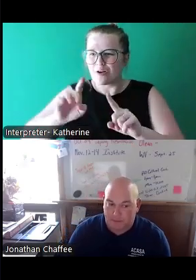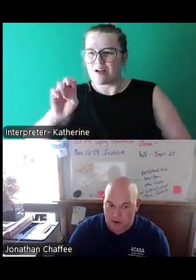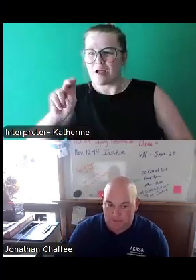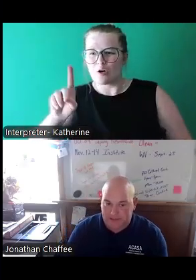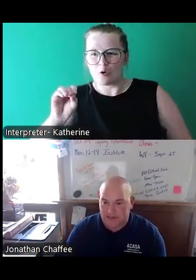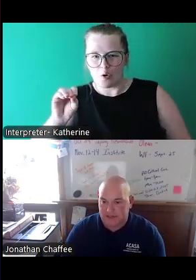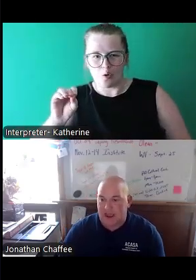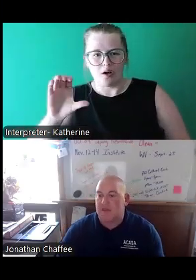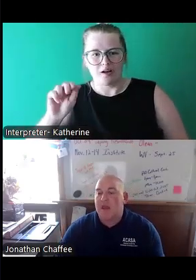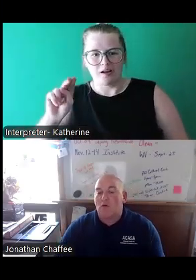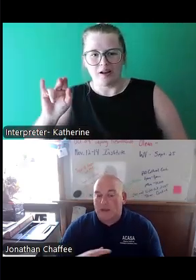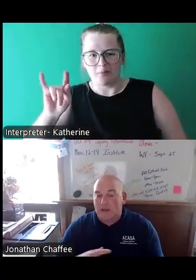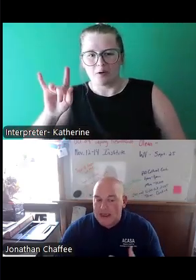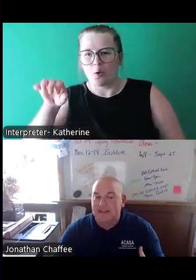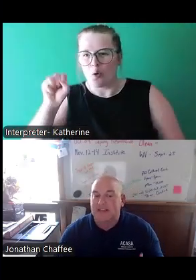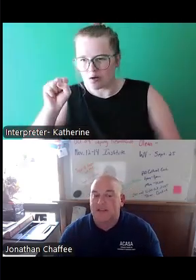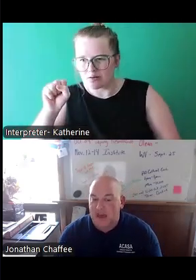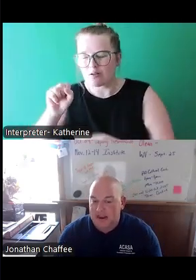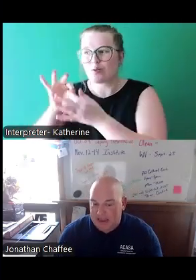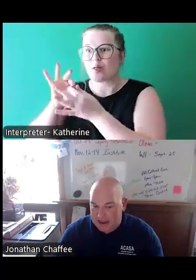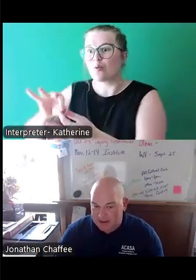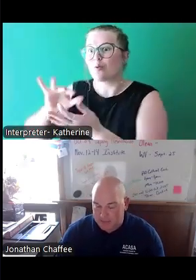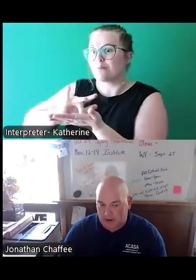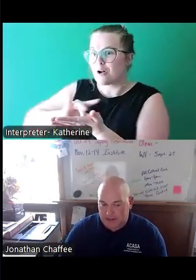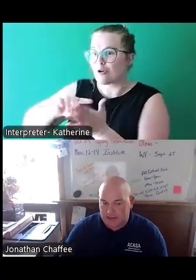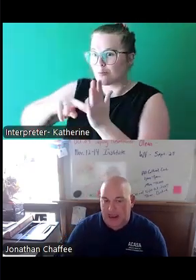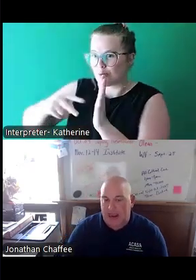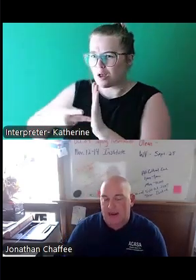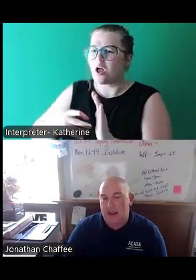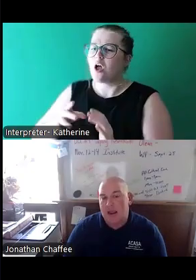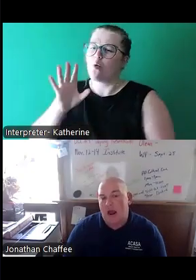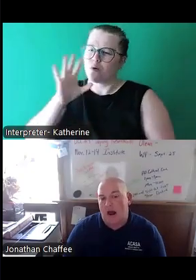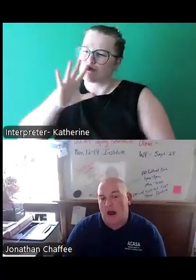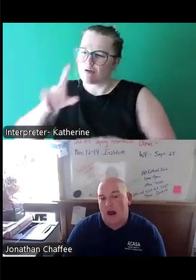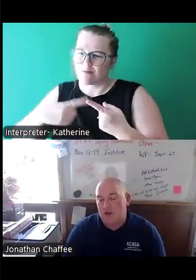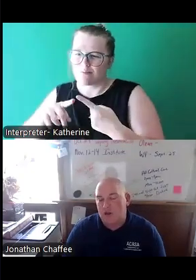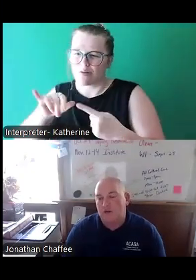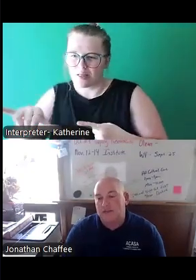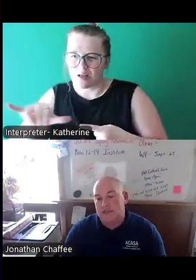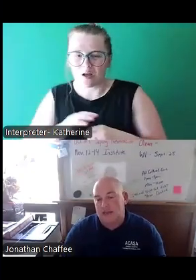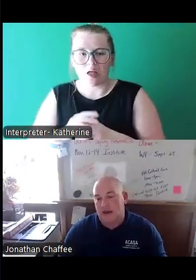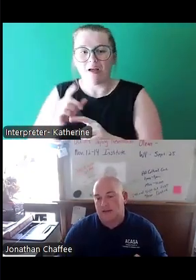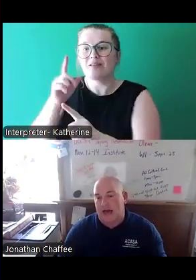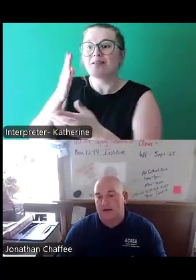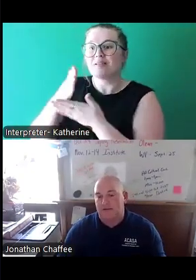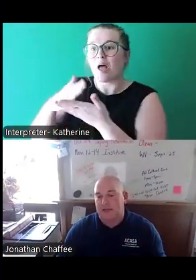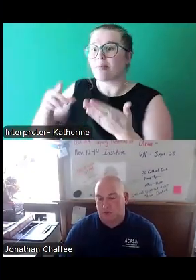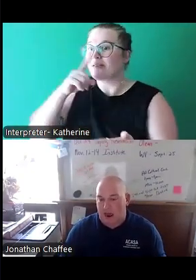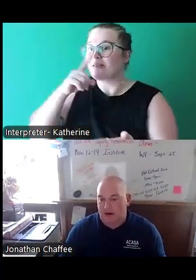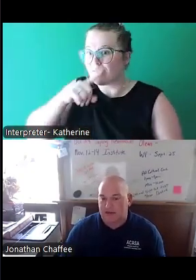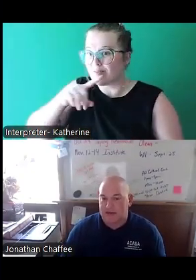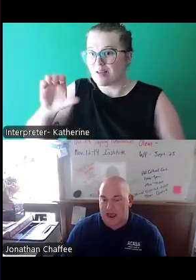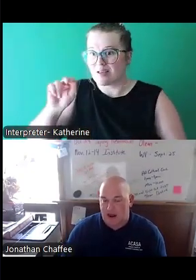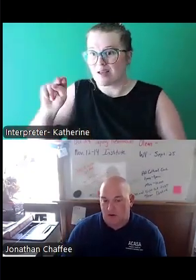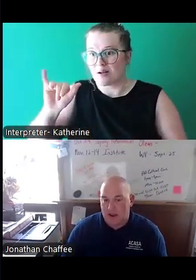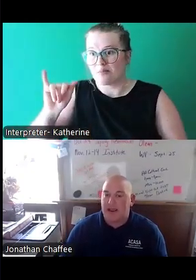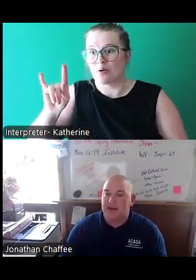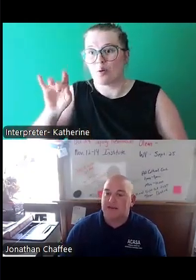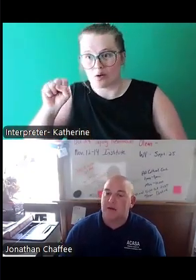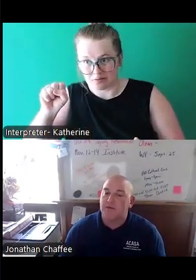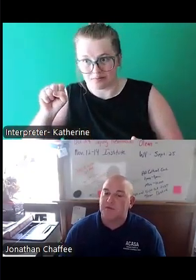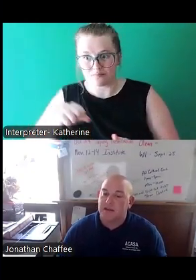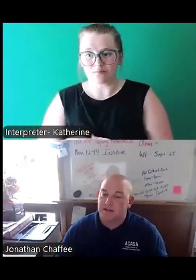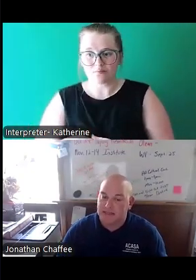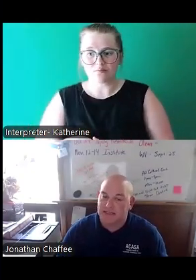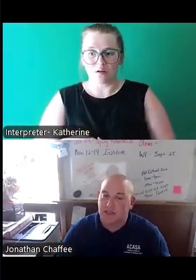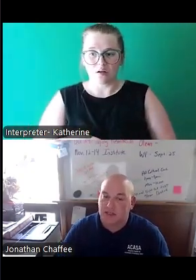medical purposes. And we'll get into synthetic cannabinoids. And when you see a lot of these products now in